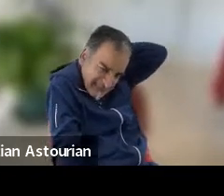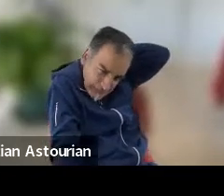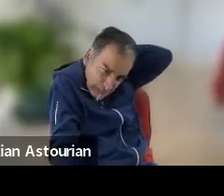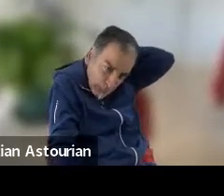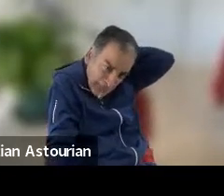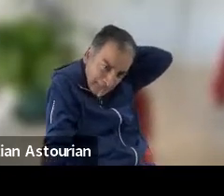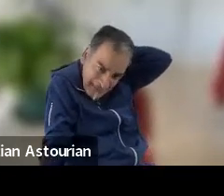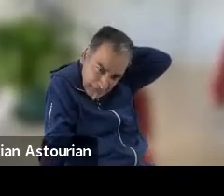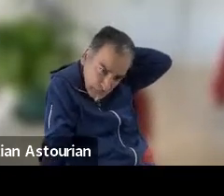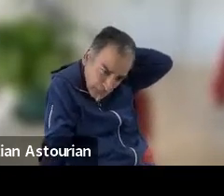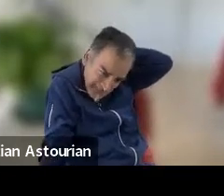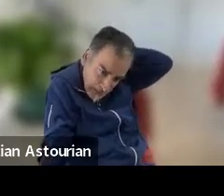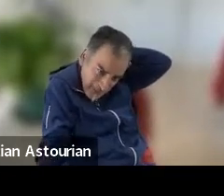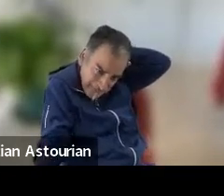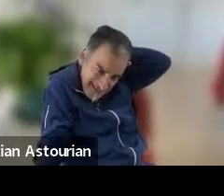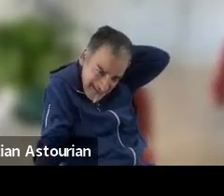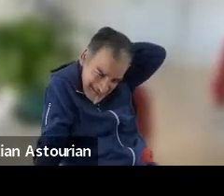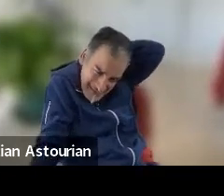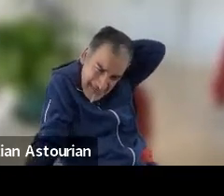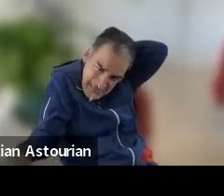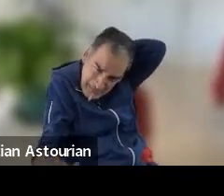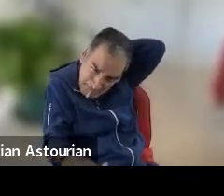approved, this new measure will be